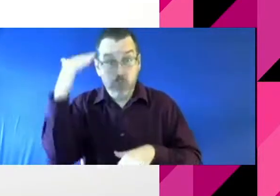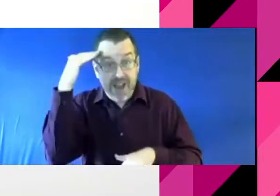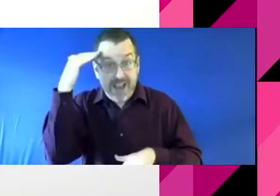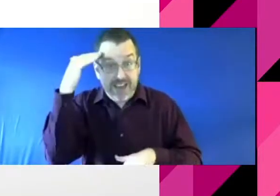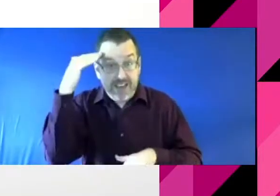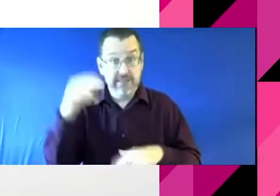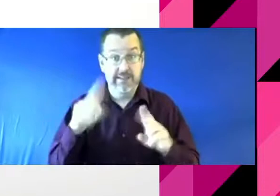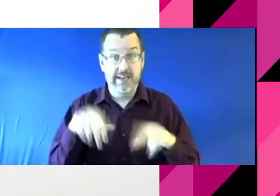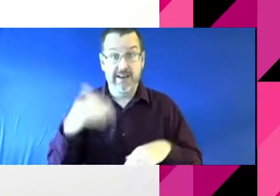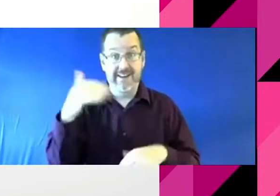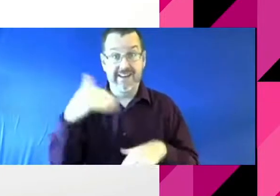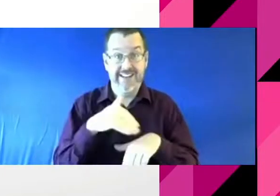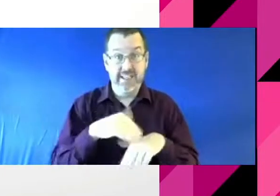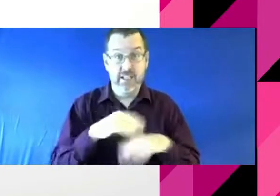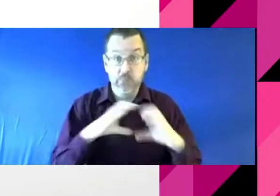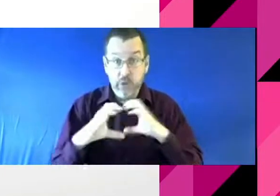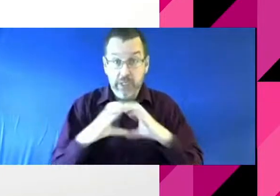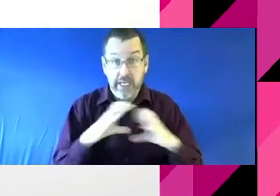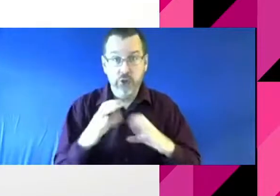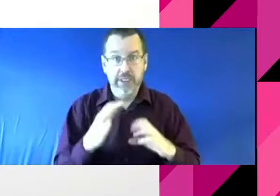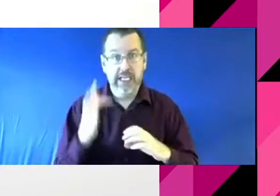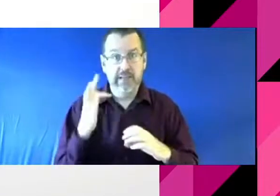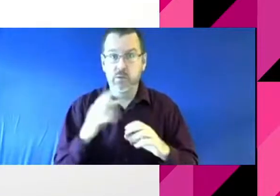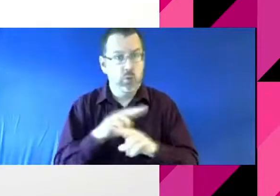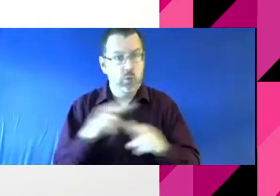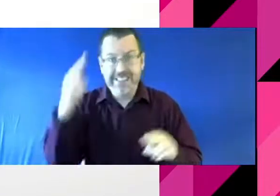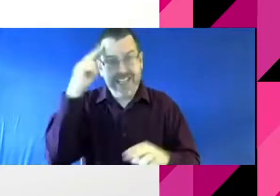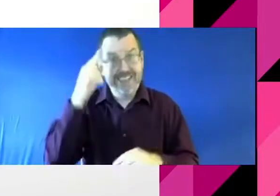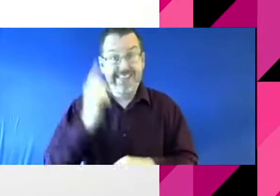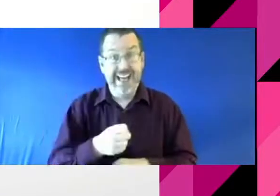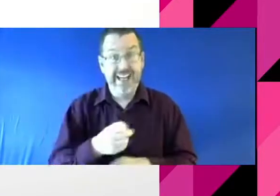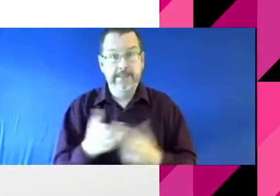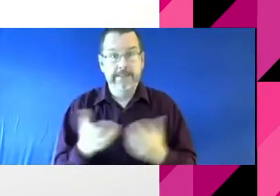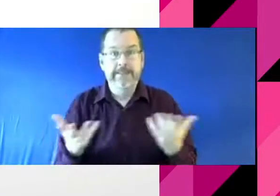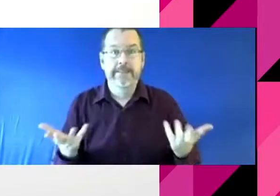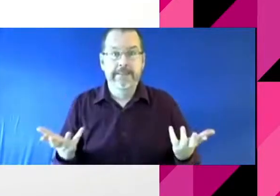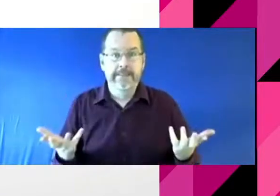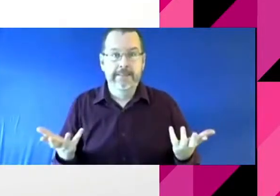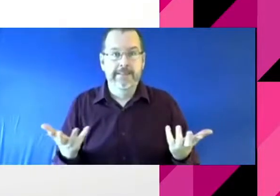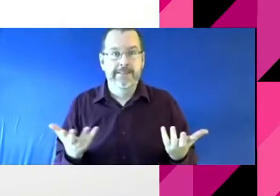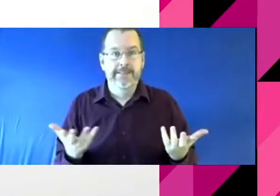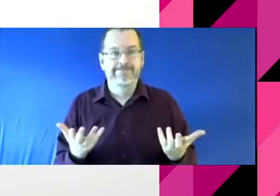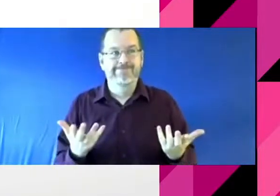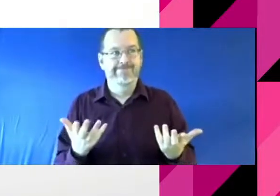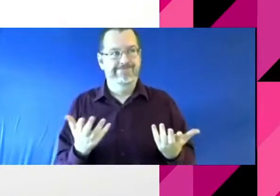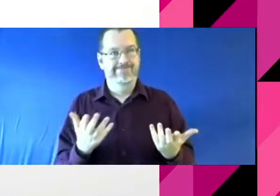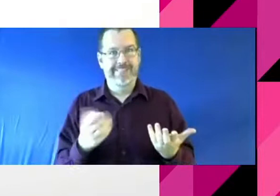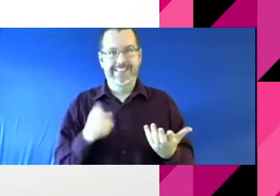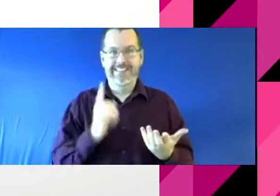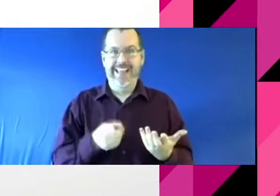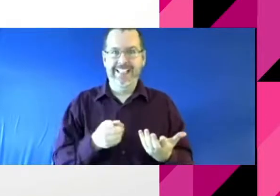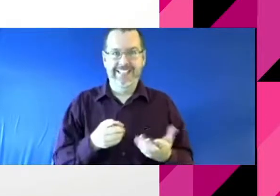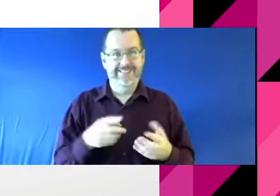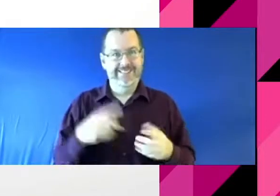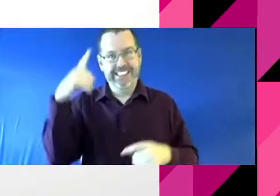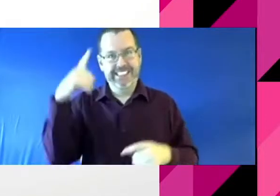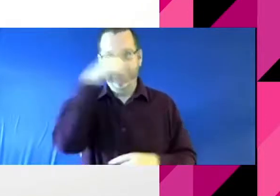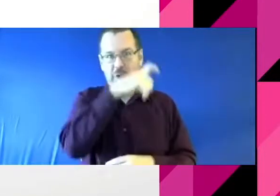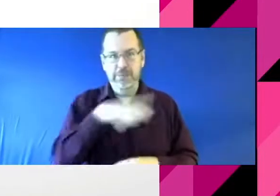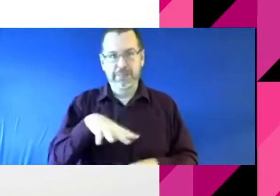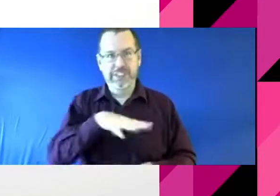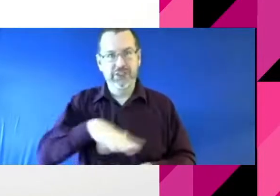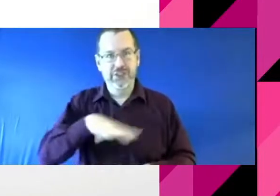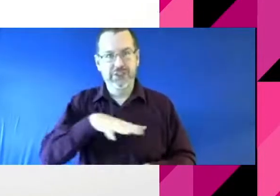is a very, very impotent position to put people in. It's